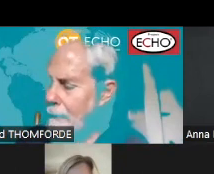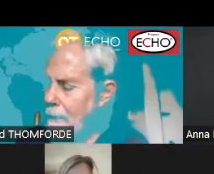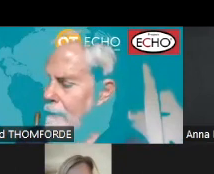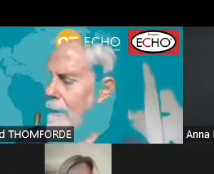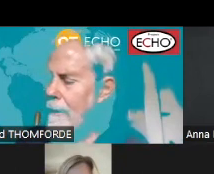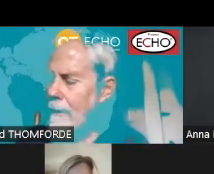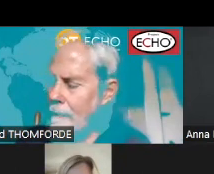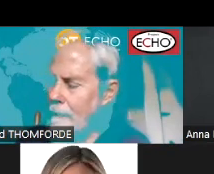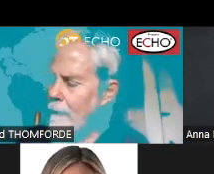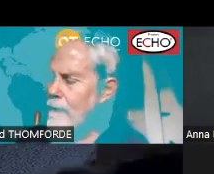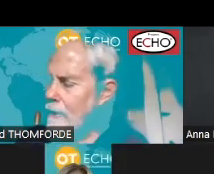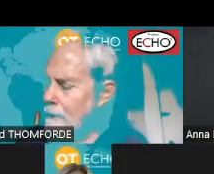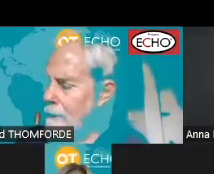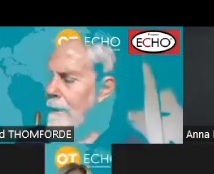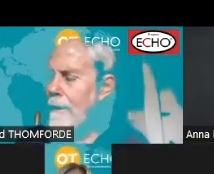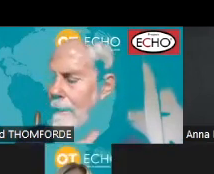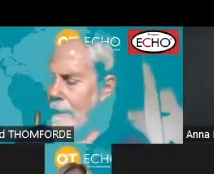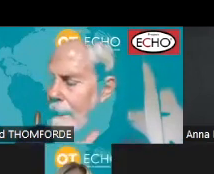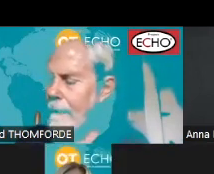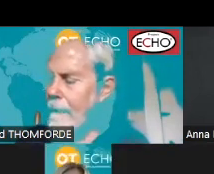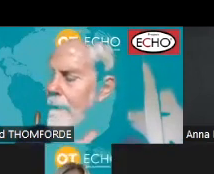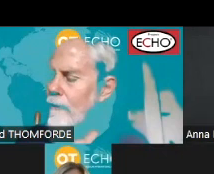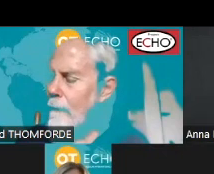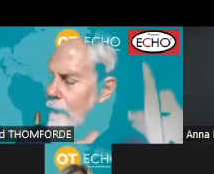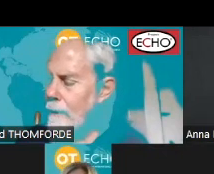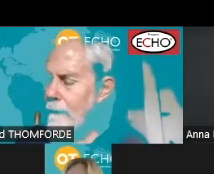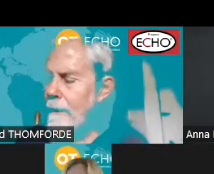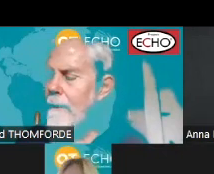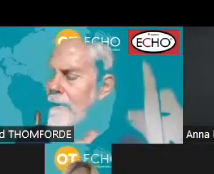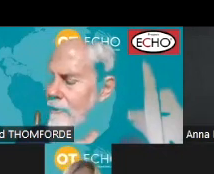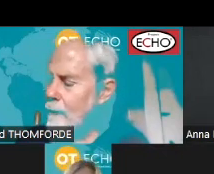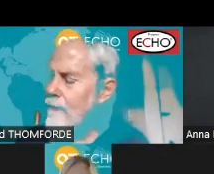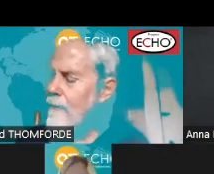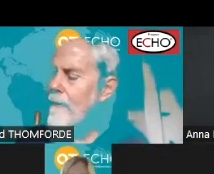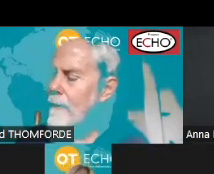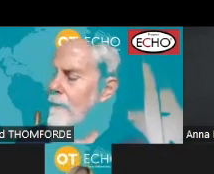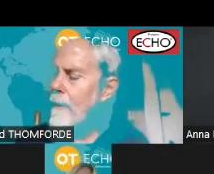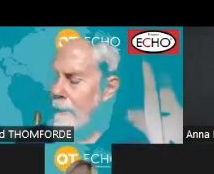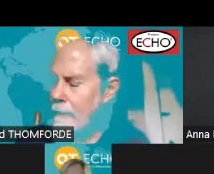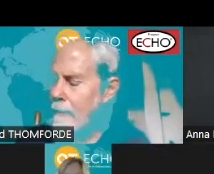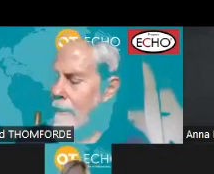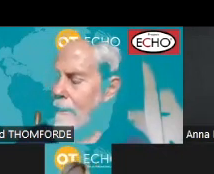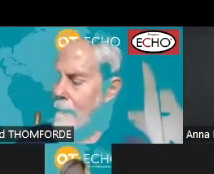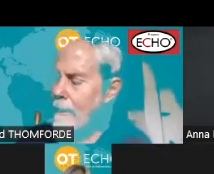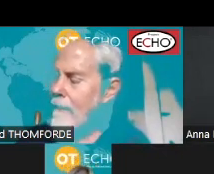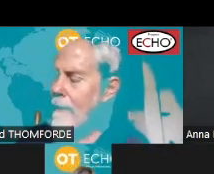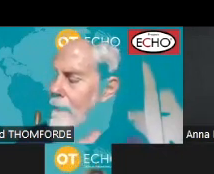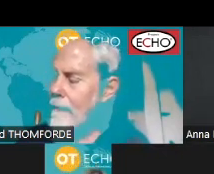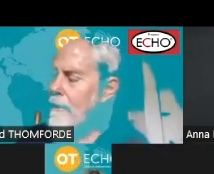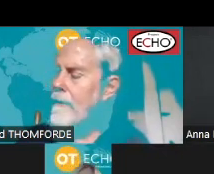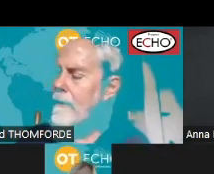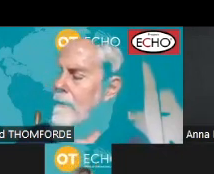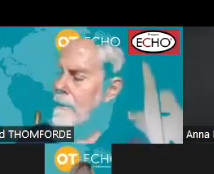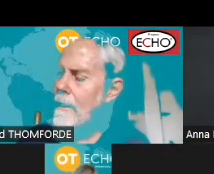definitely impaired. There was rigidity, and there was some degree of inhibition that was impaired because the